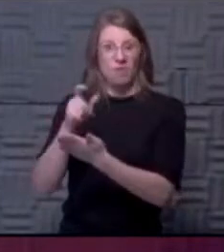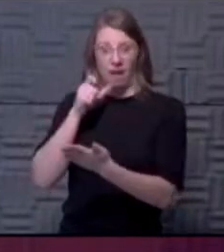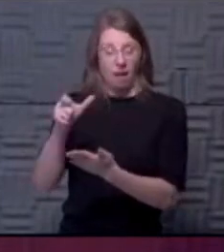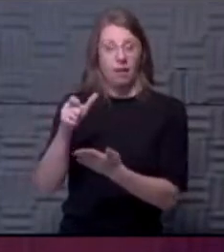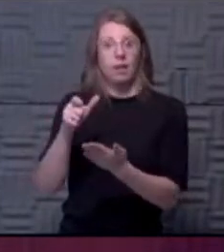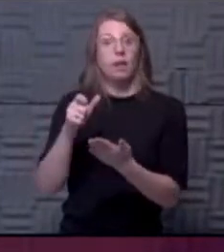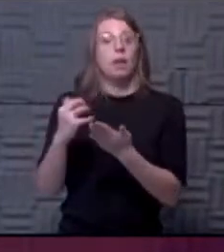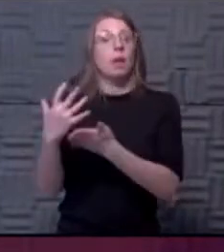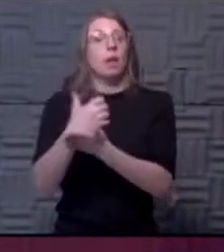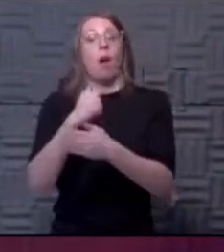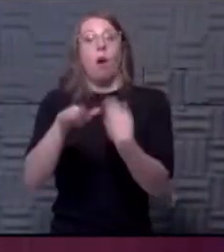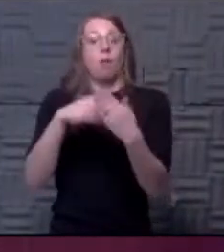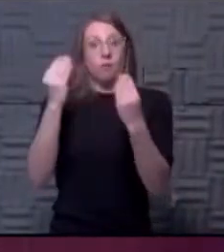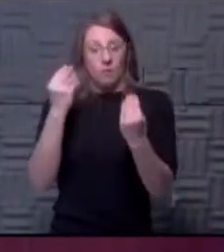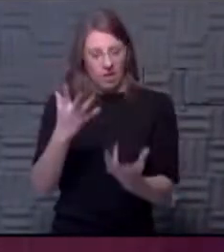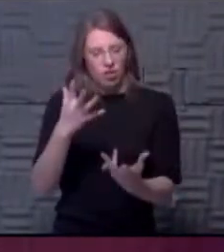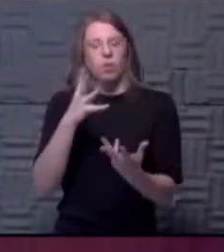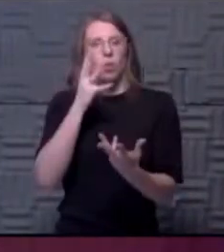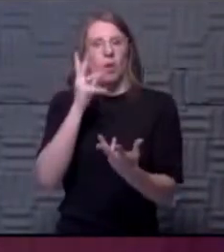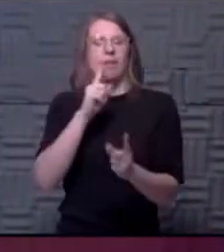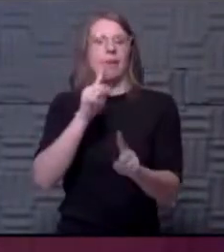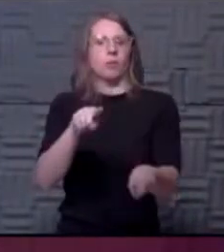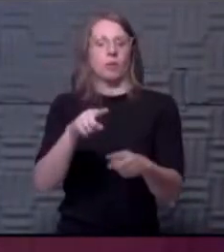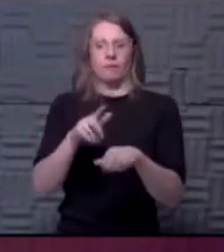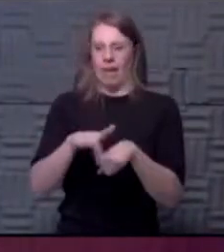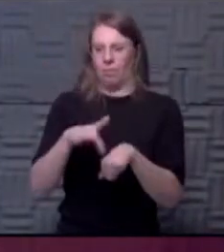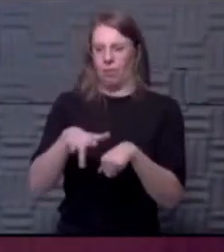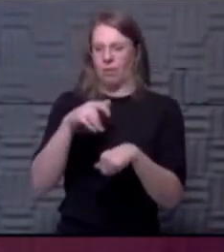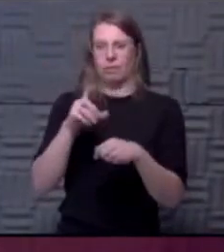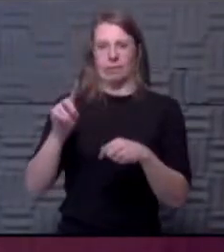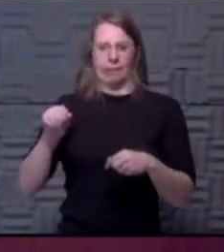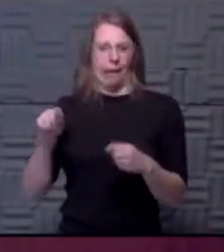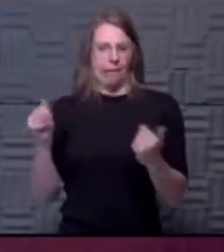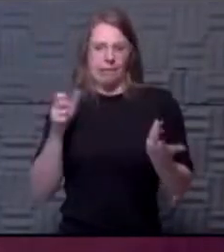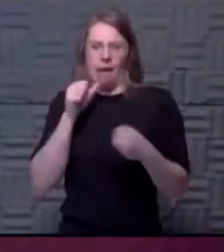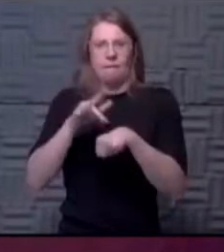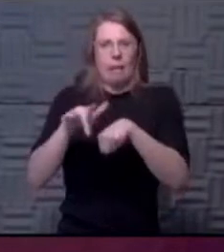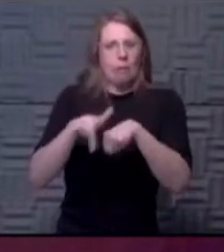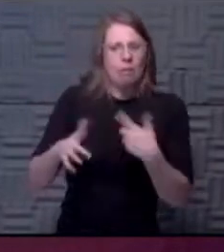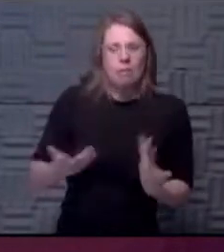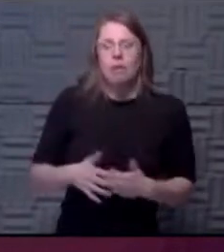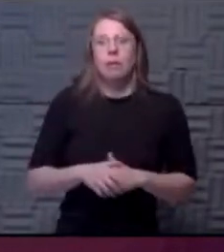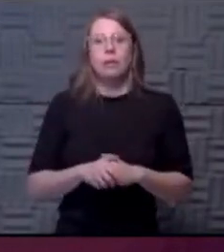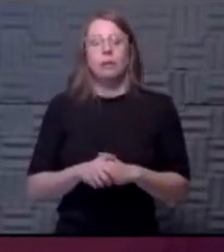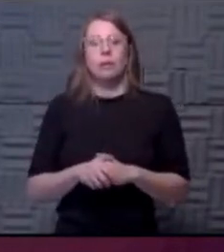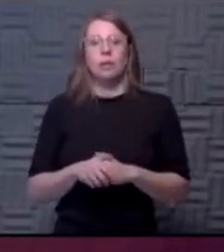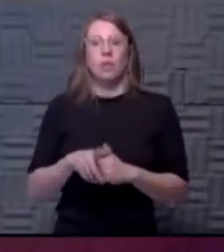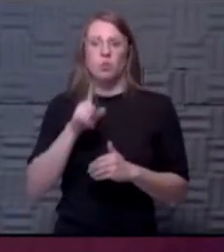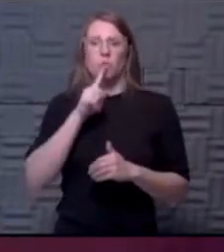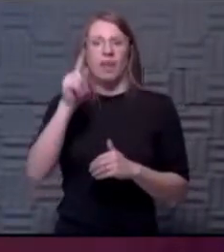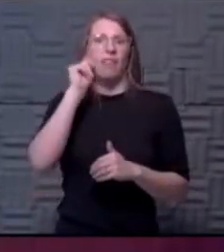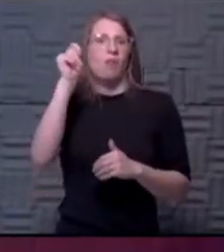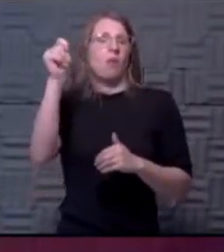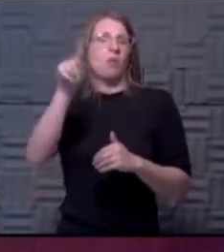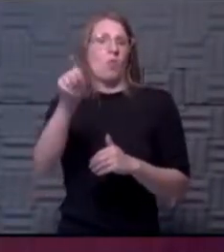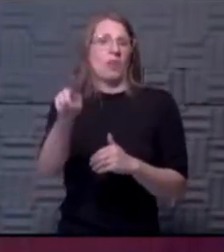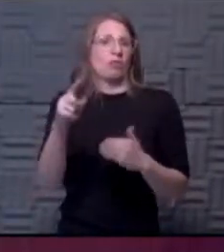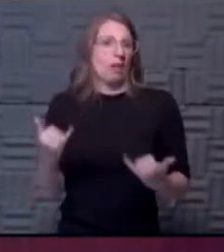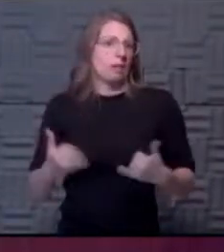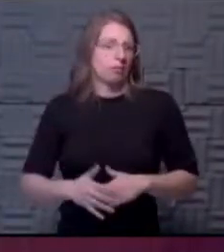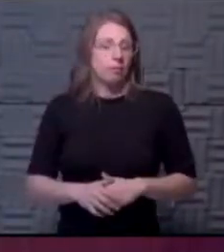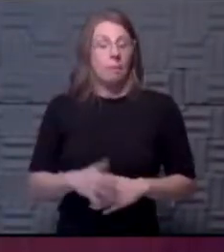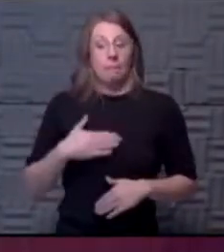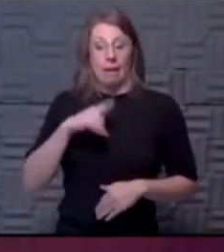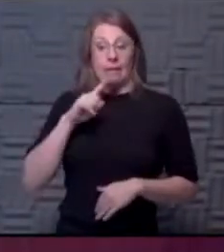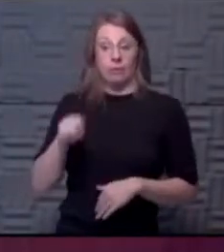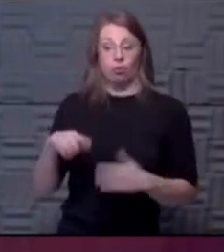that, we could answer that question. It's not available. We don't have the data. It really is sort of a theoretical question at this point. I think my